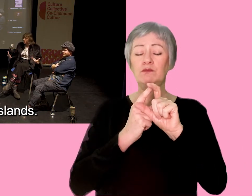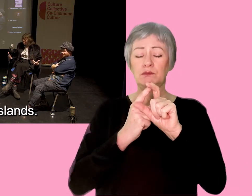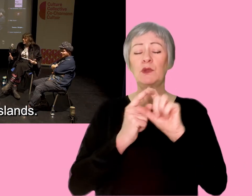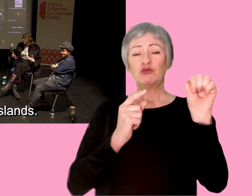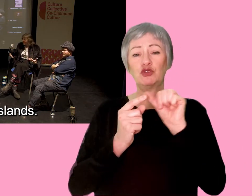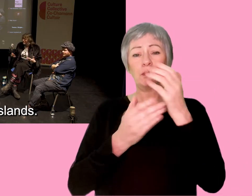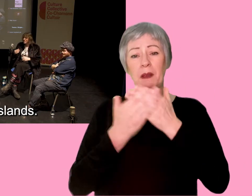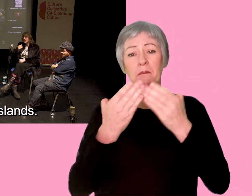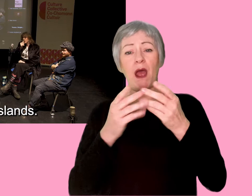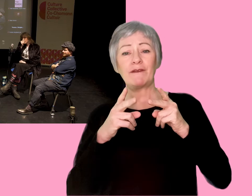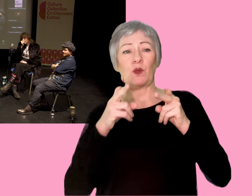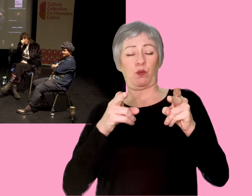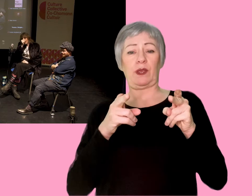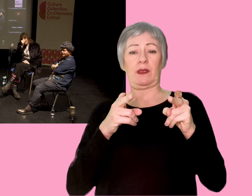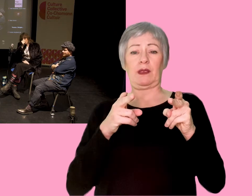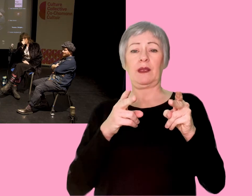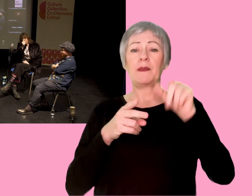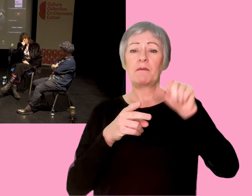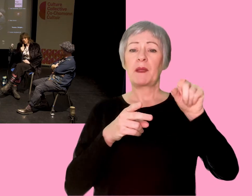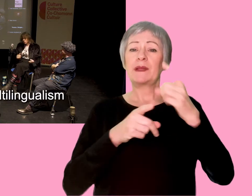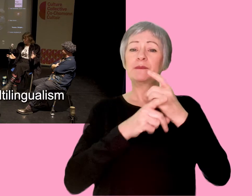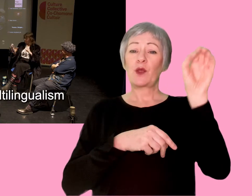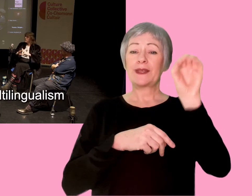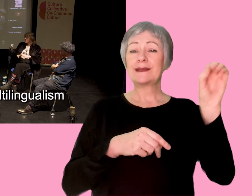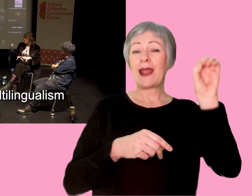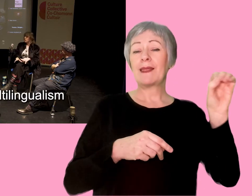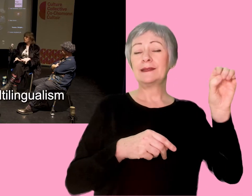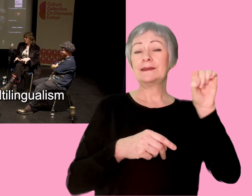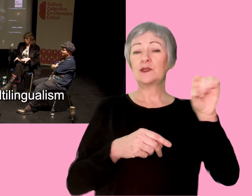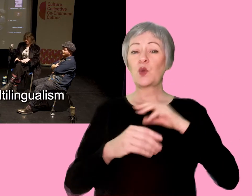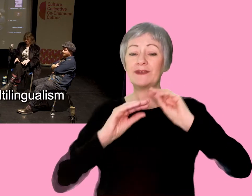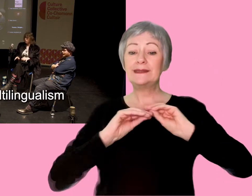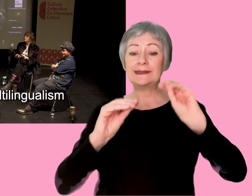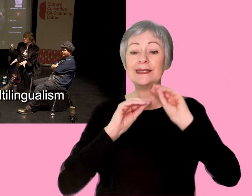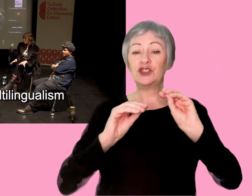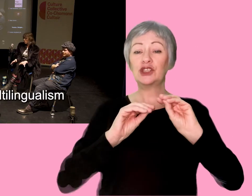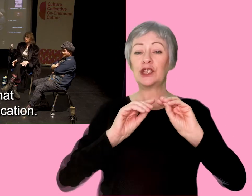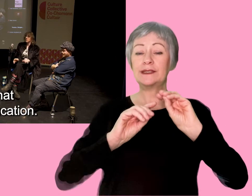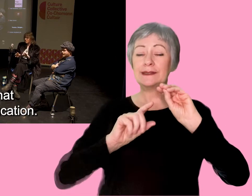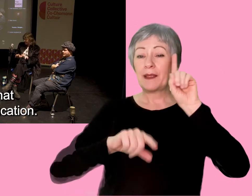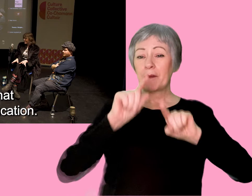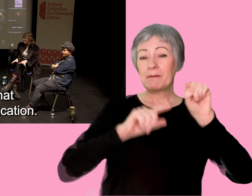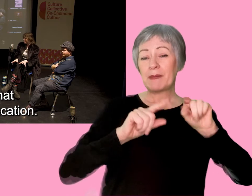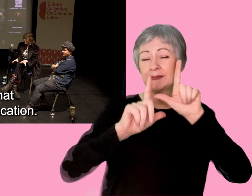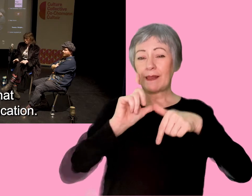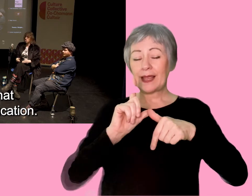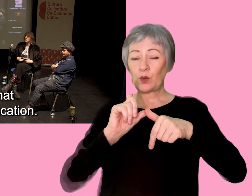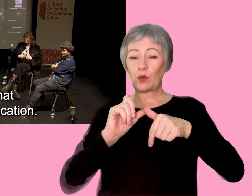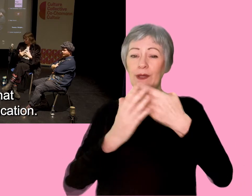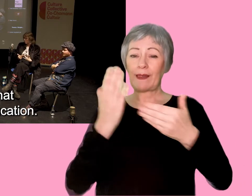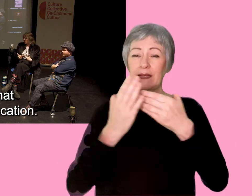and speak in these islands. So it's partly teaching multilingualism from the start, understanding that